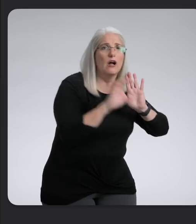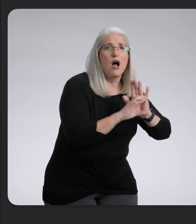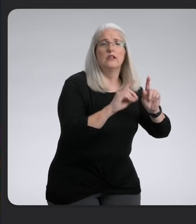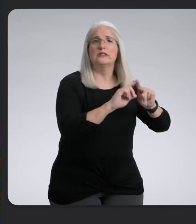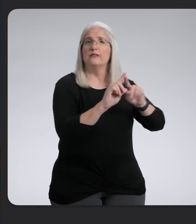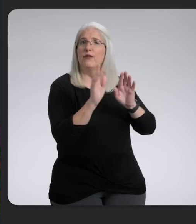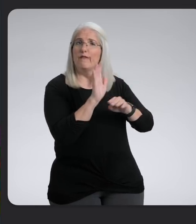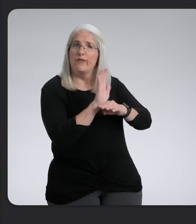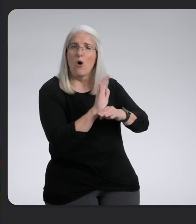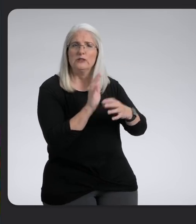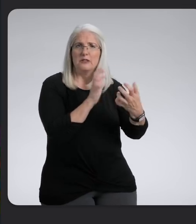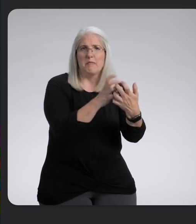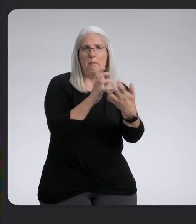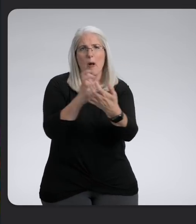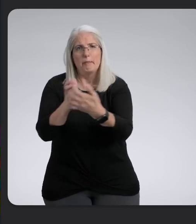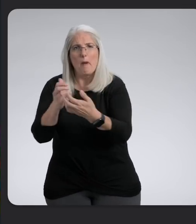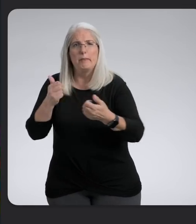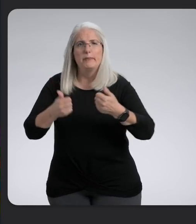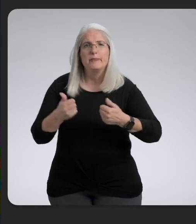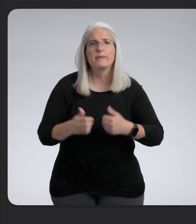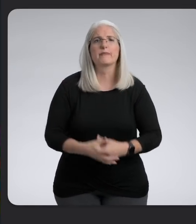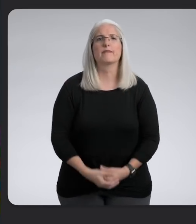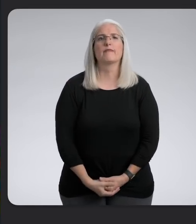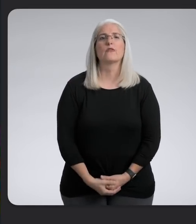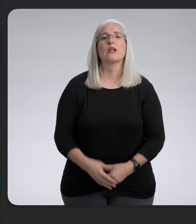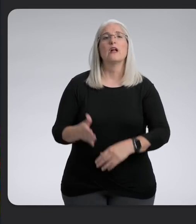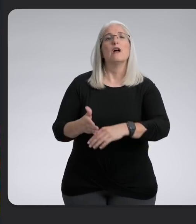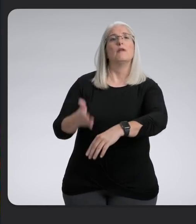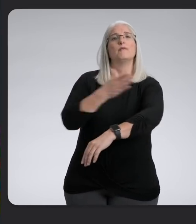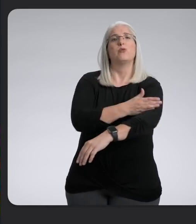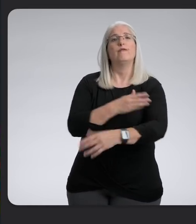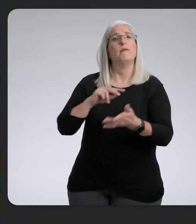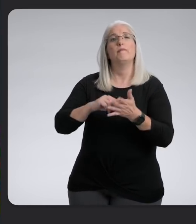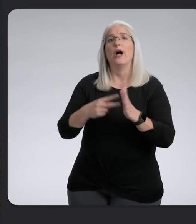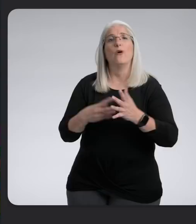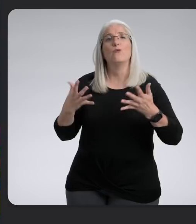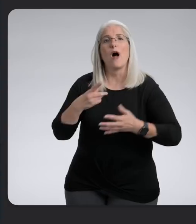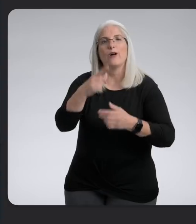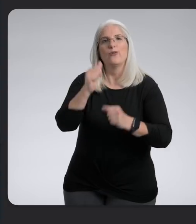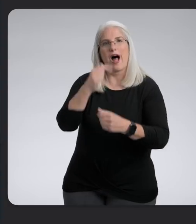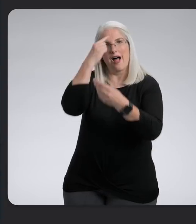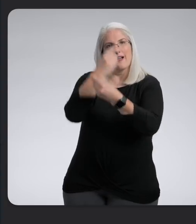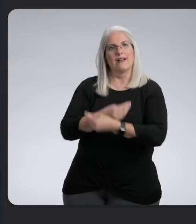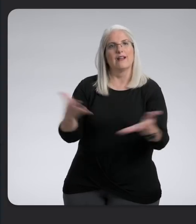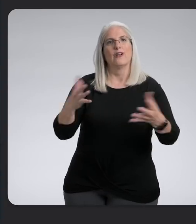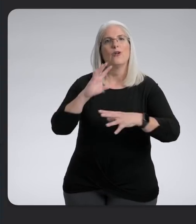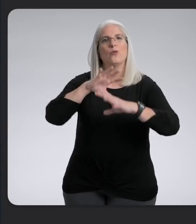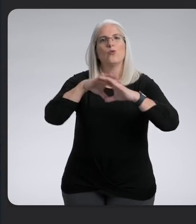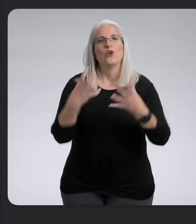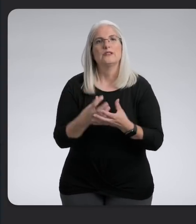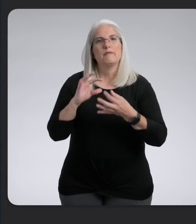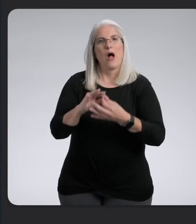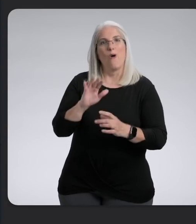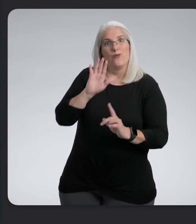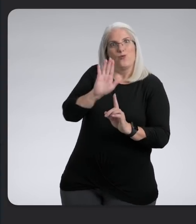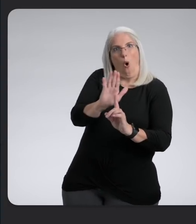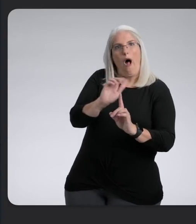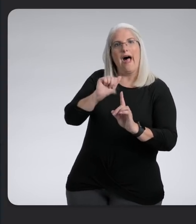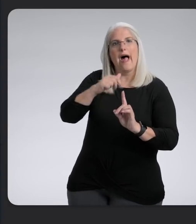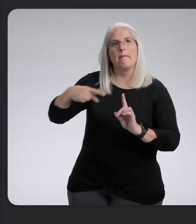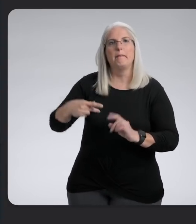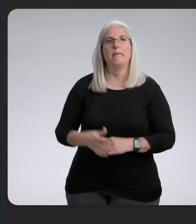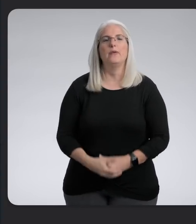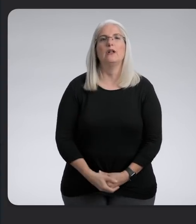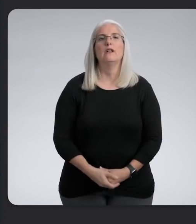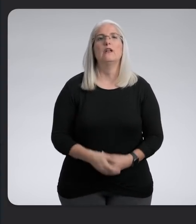most. These improvements will give you even more ways to tell the world about your app. It's also important to showcase the